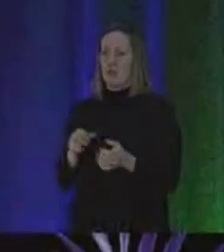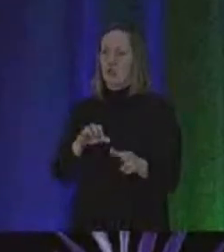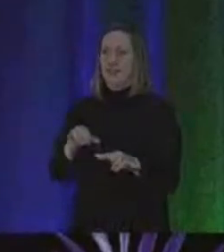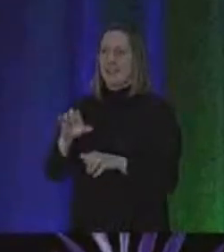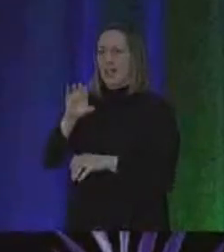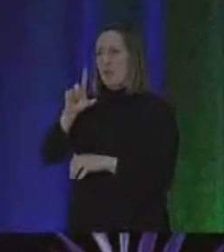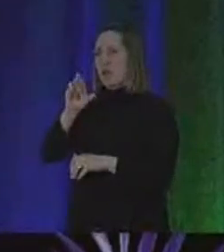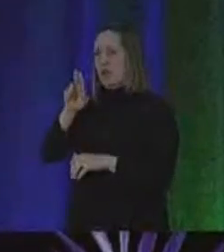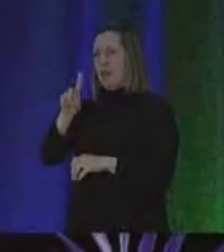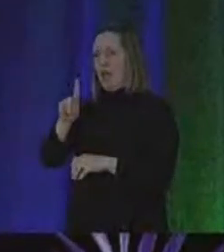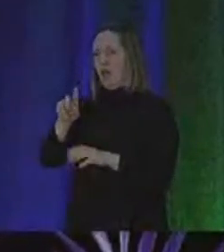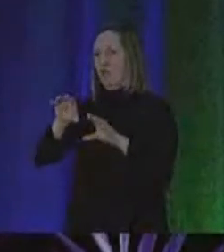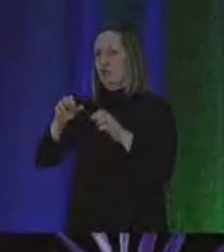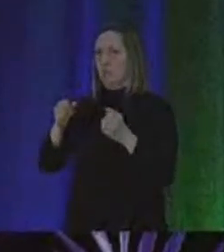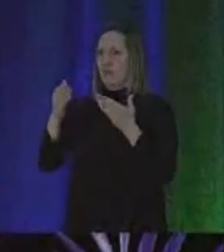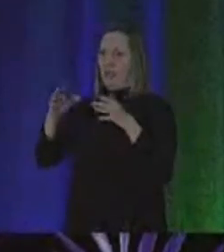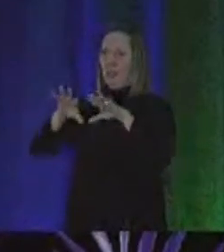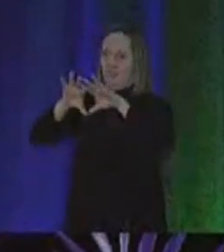on.